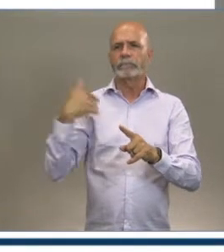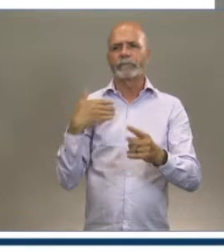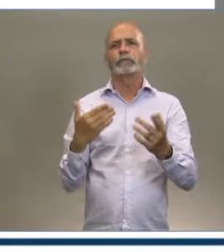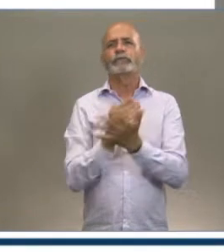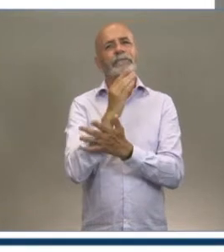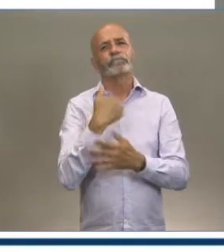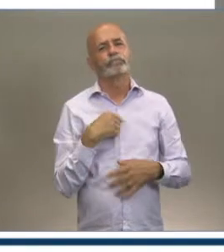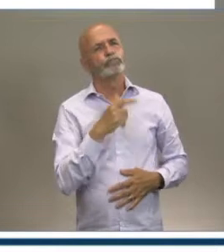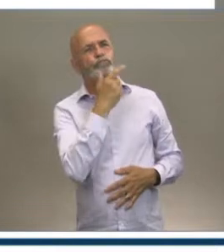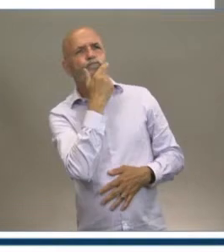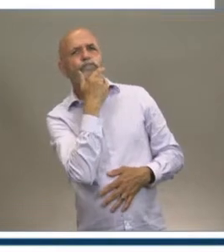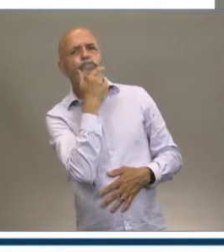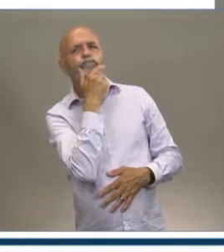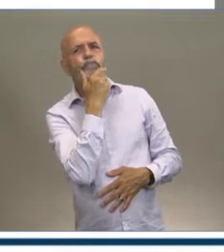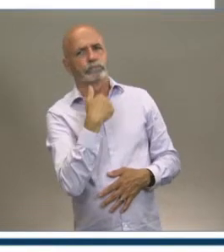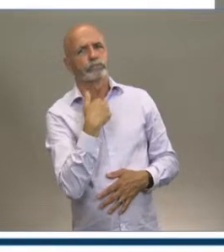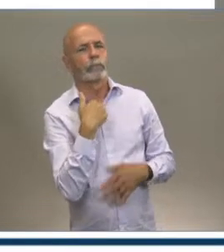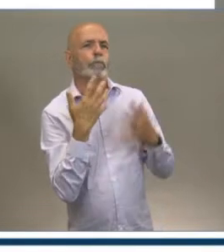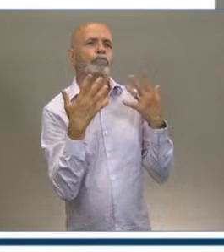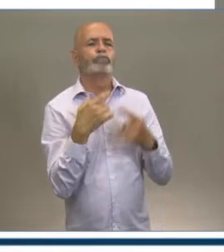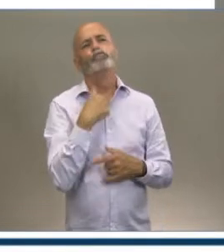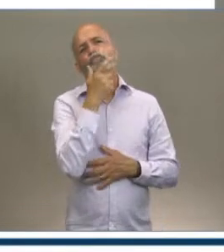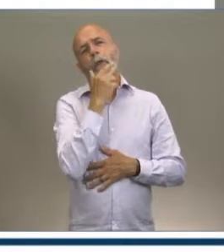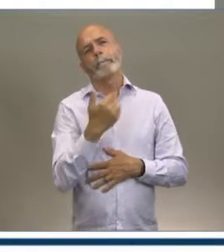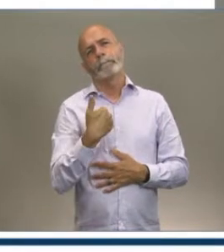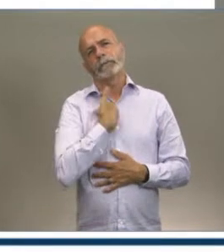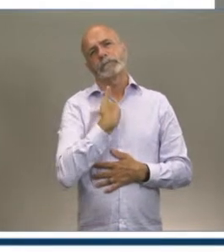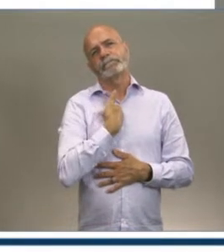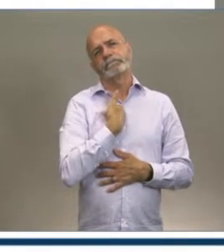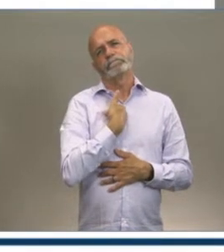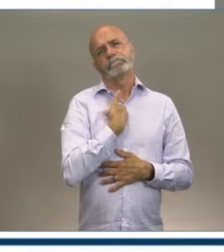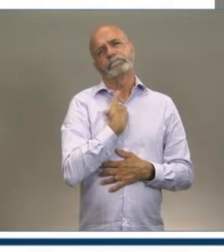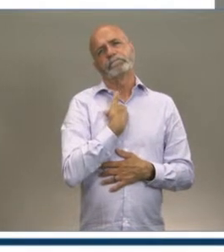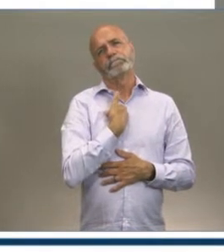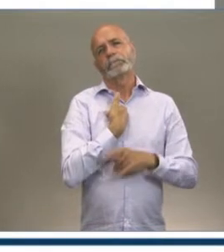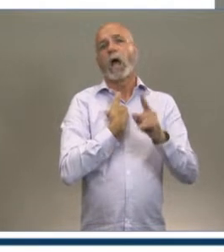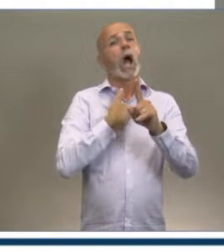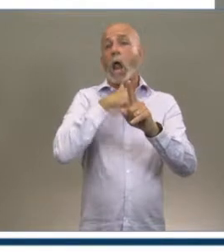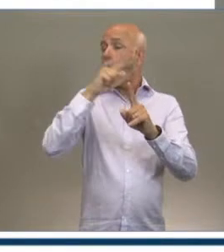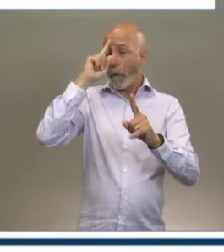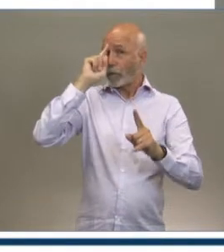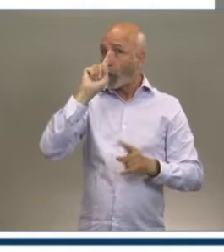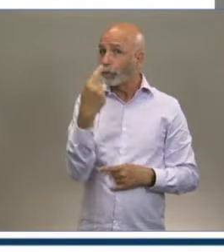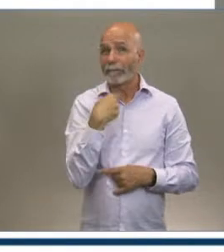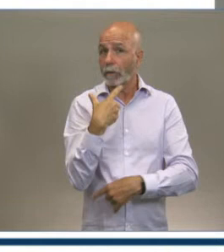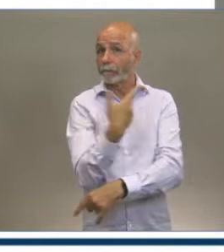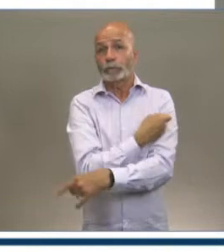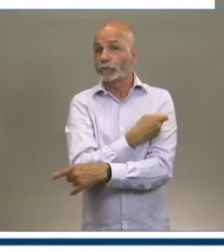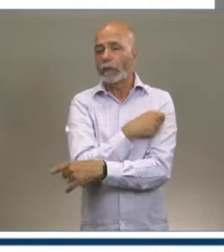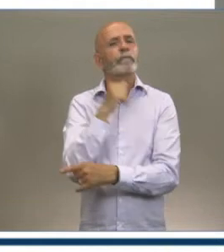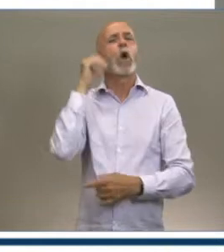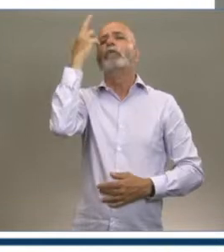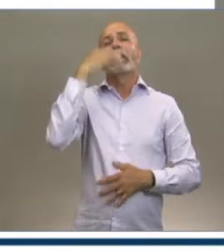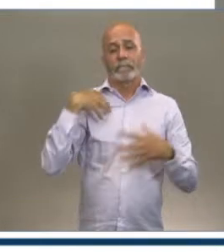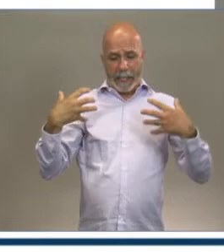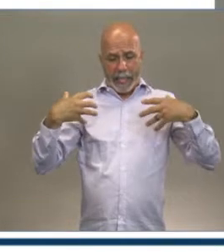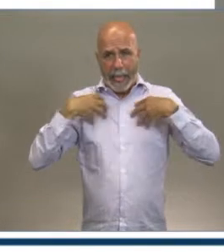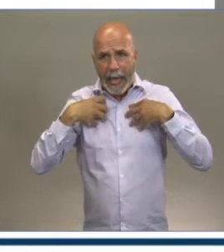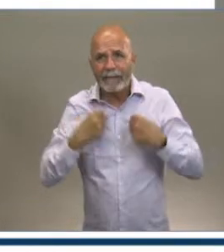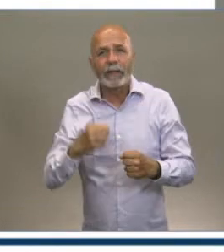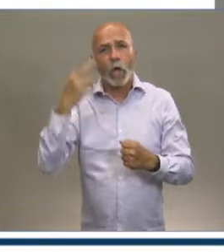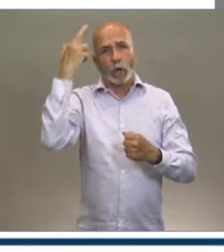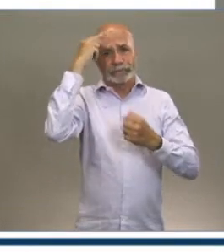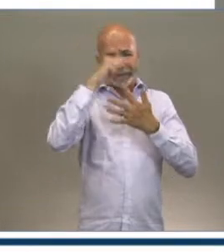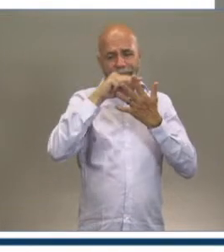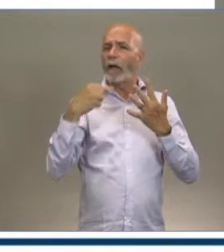any healthcare procedure. This is not specific to vaccination. We have always, in our school-based immunization, said